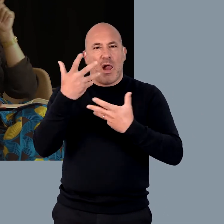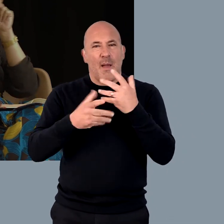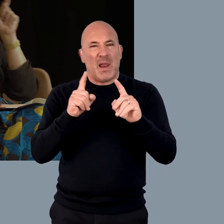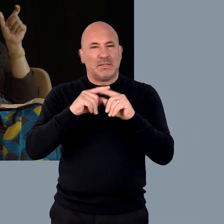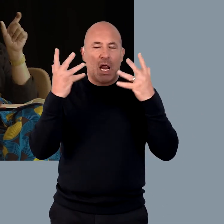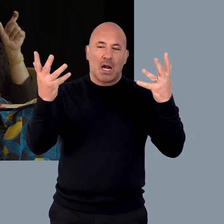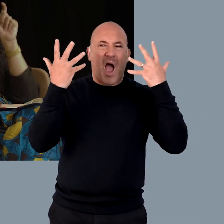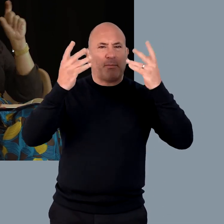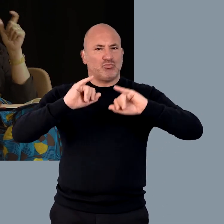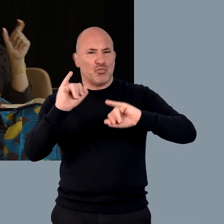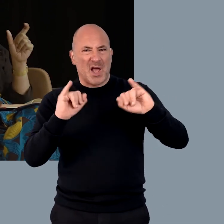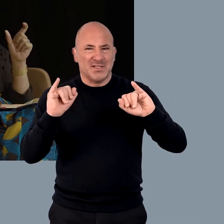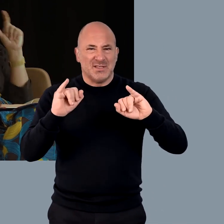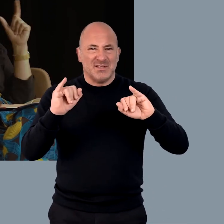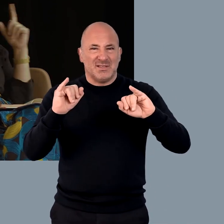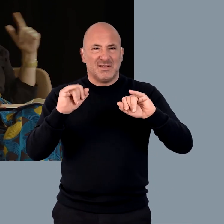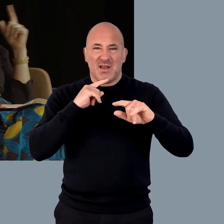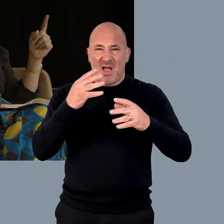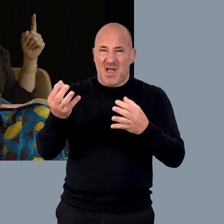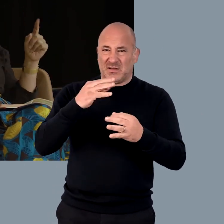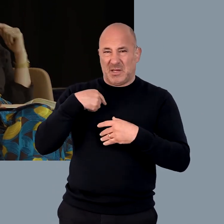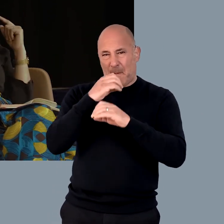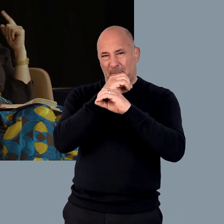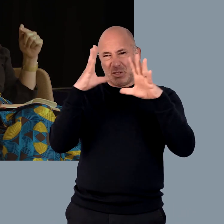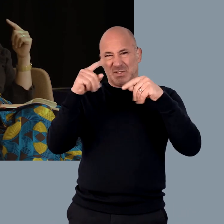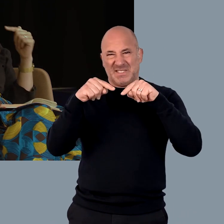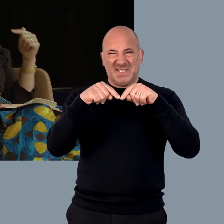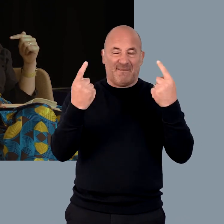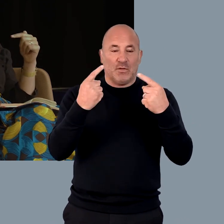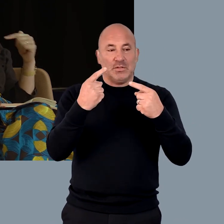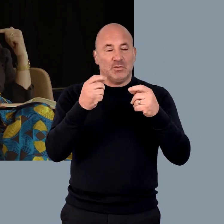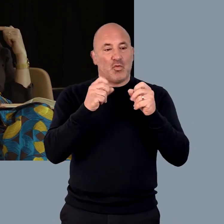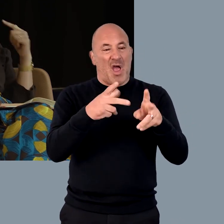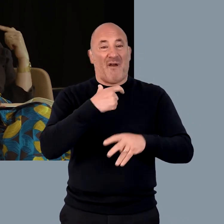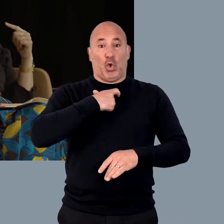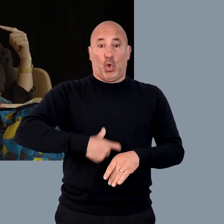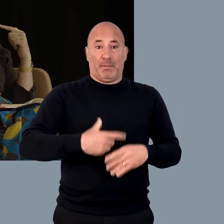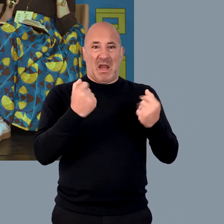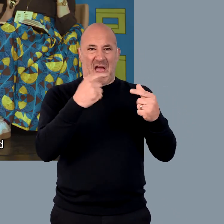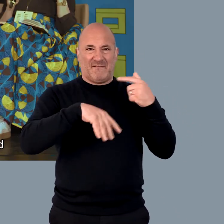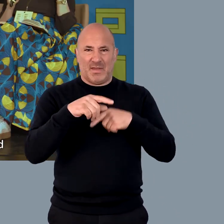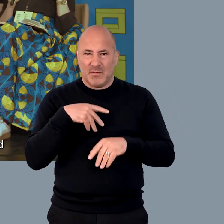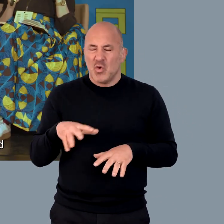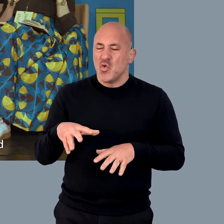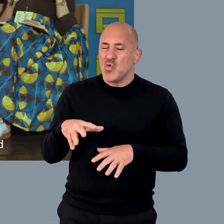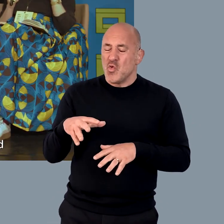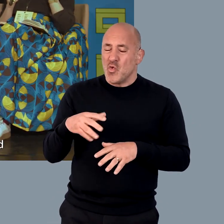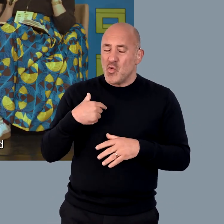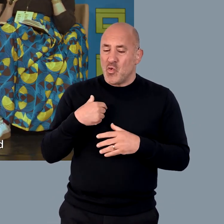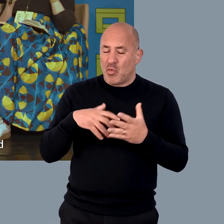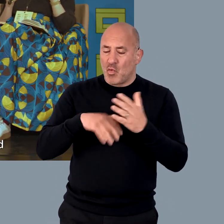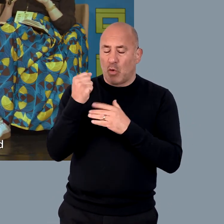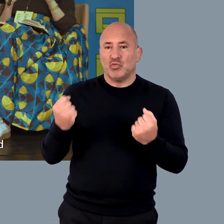me, that speaks to that power of culture. If we can't imagine other ways of living, other ways of, existing